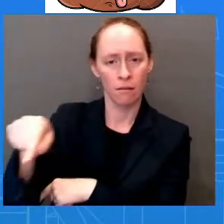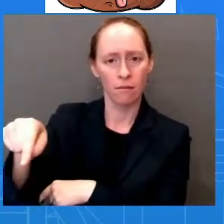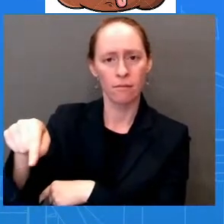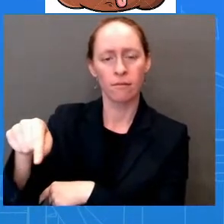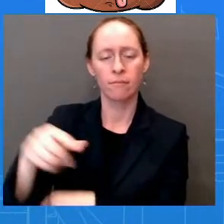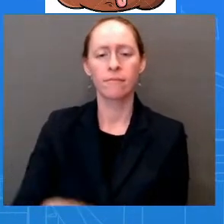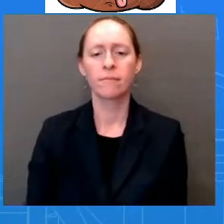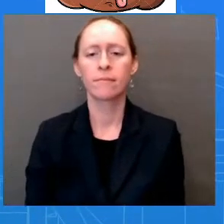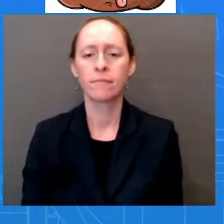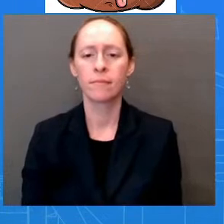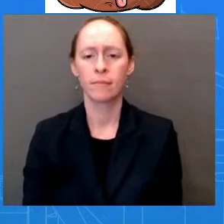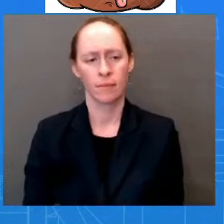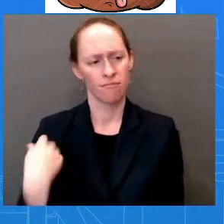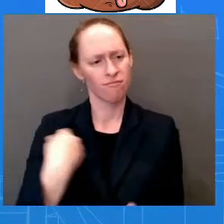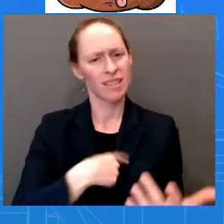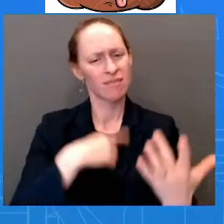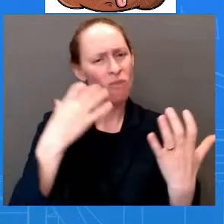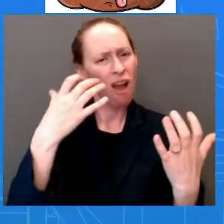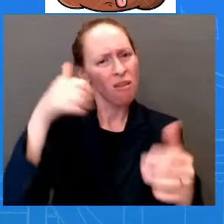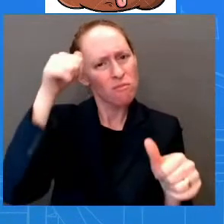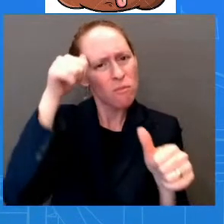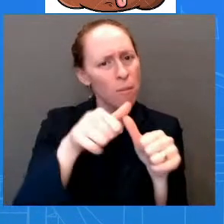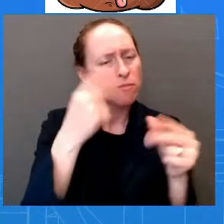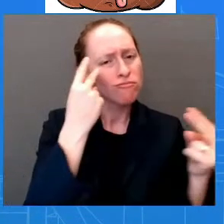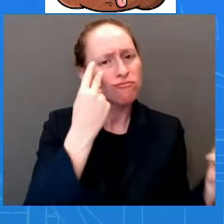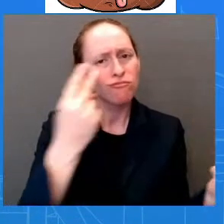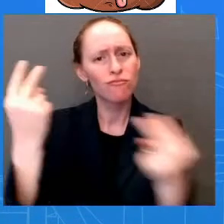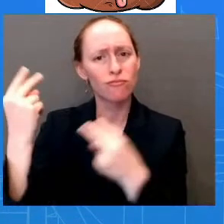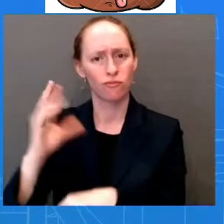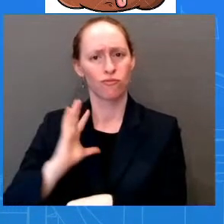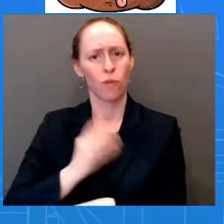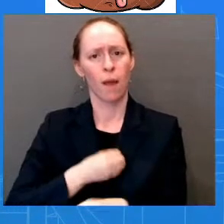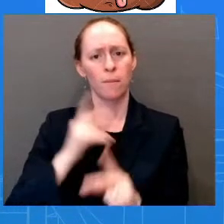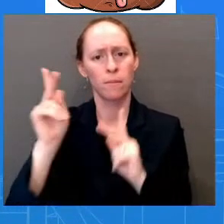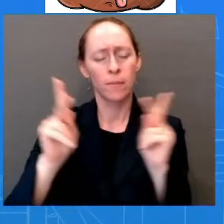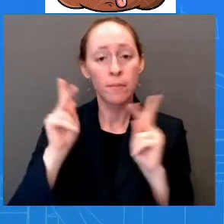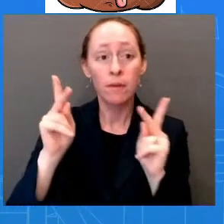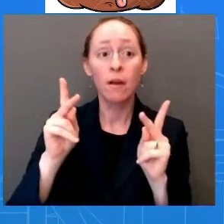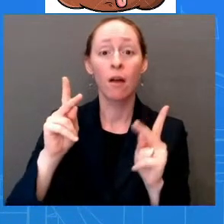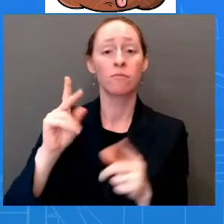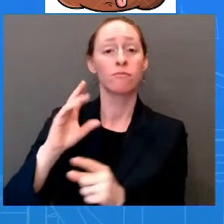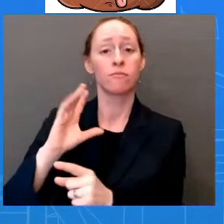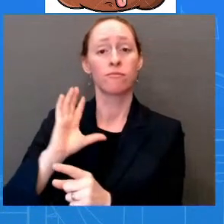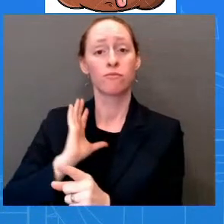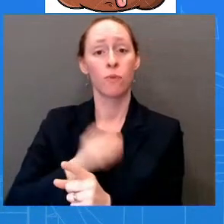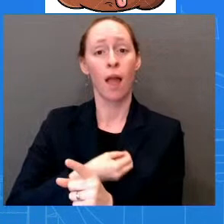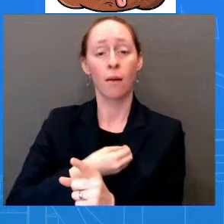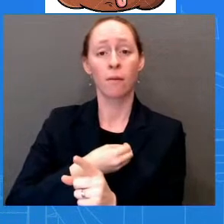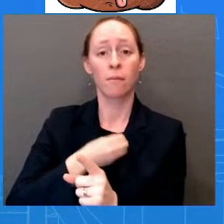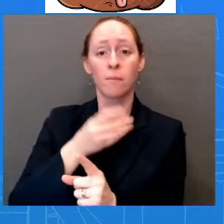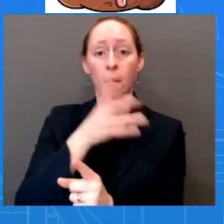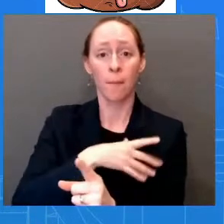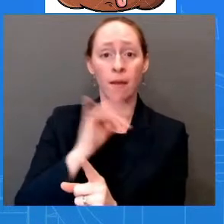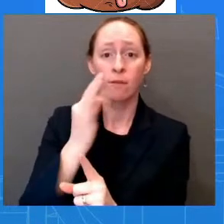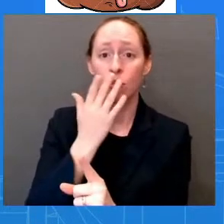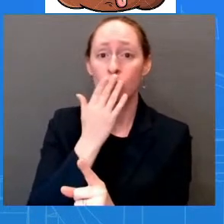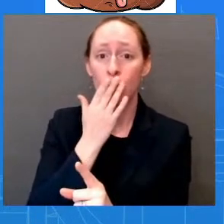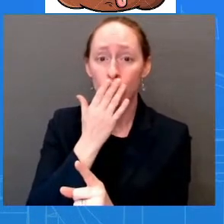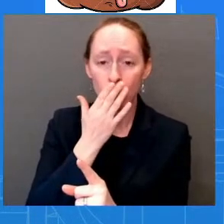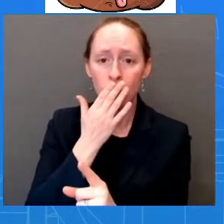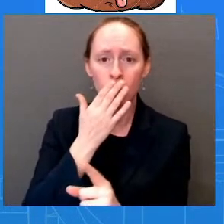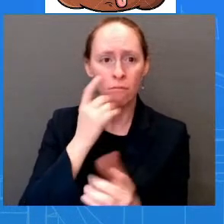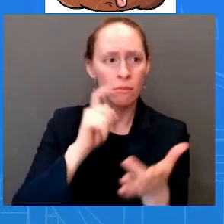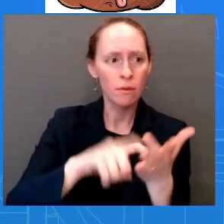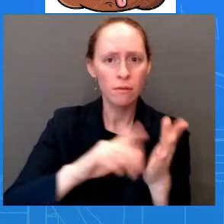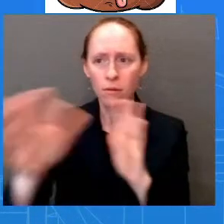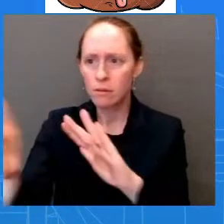hooligans. Shit. I could have wore a dress or something. This attack also comes amidst a rise in violent rhetoric and